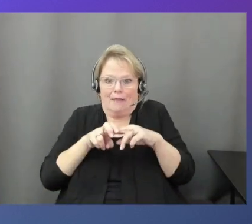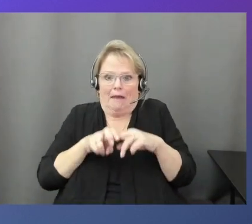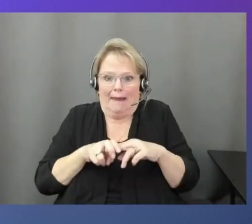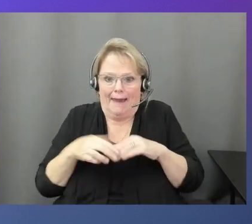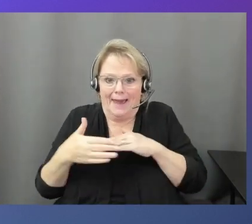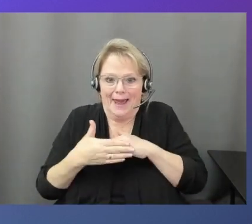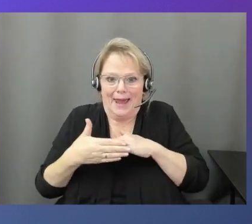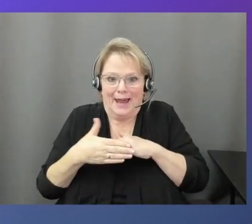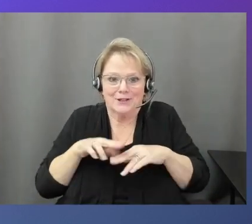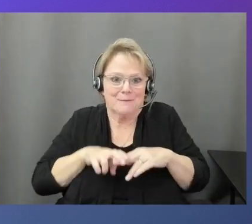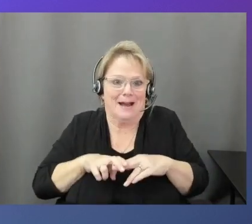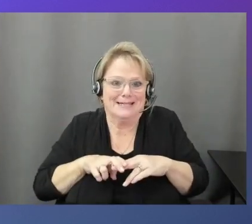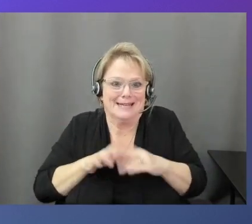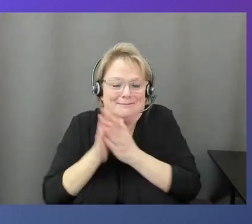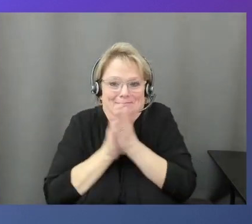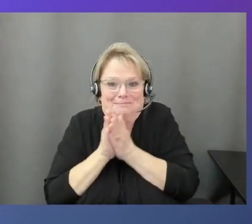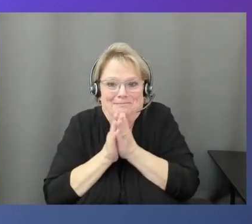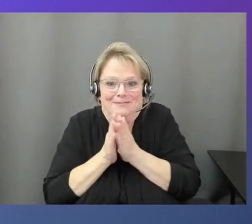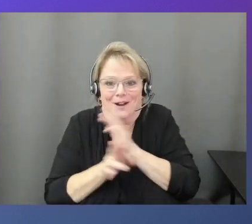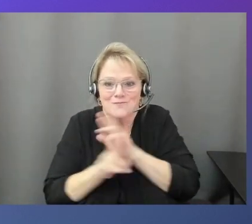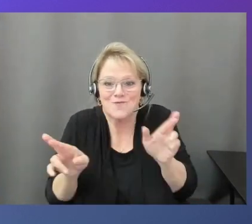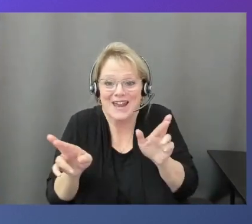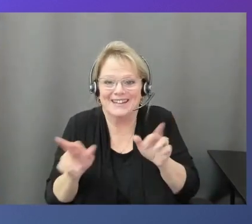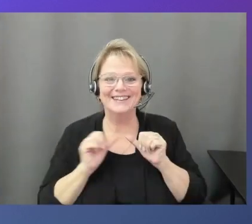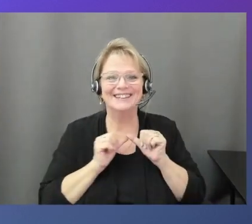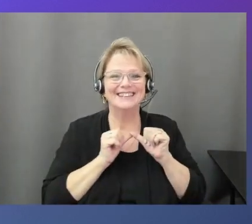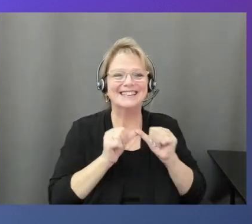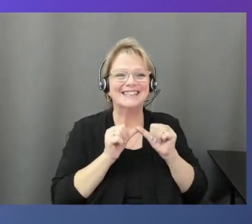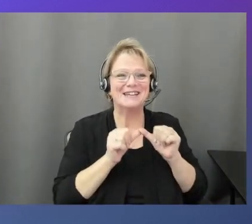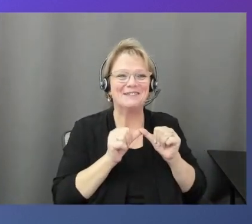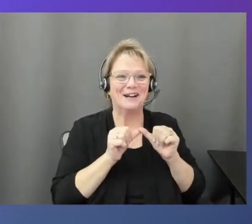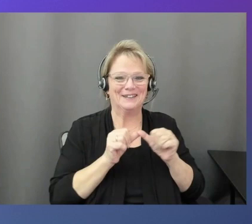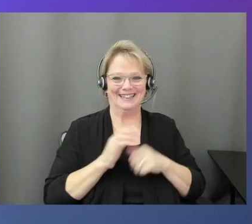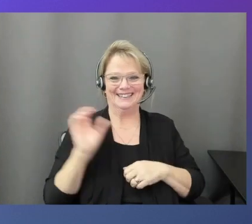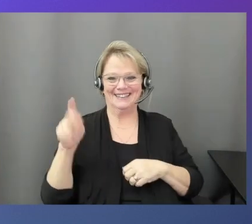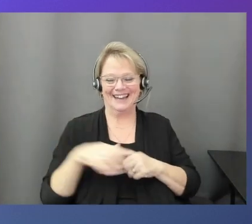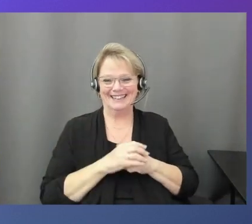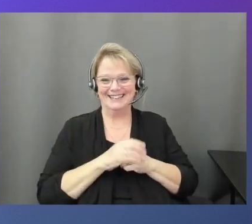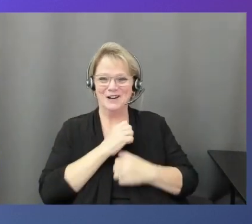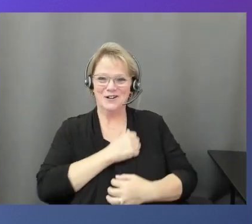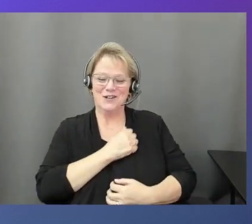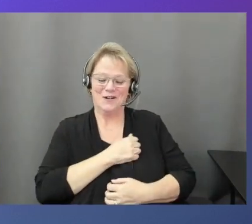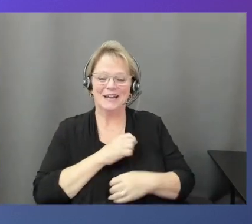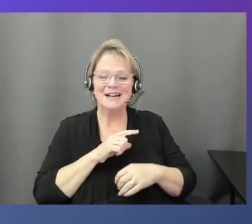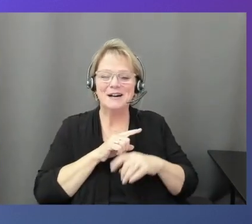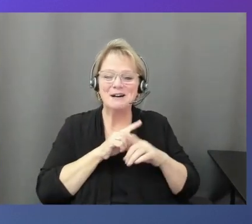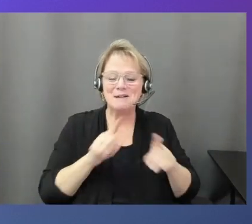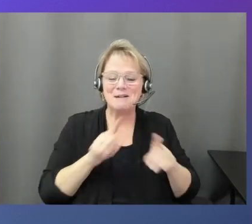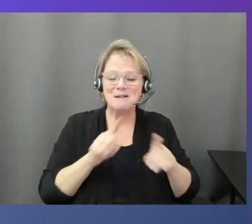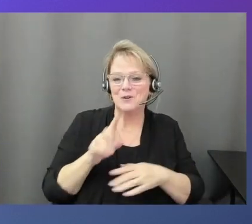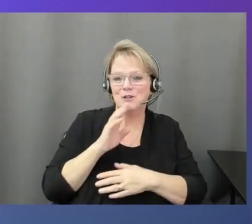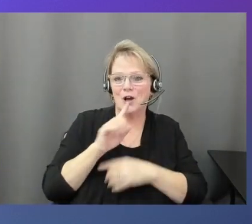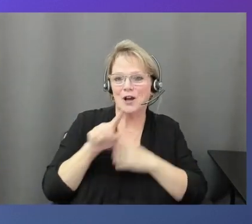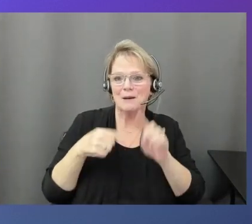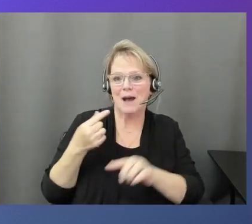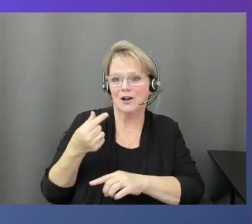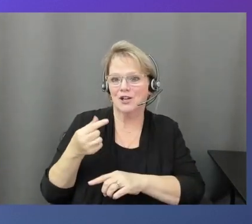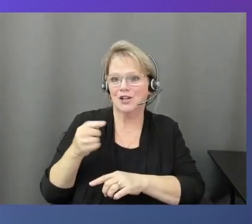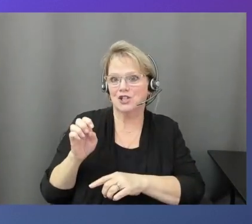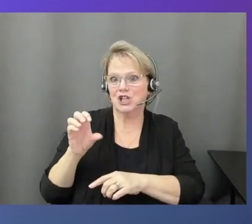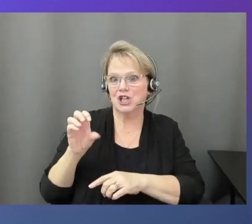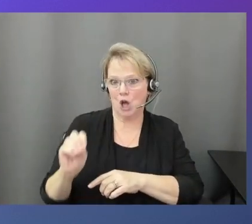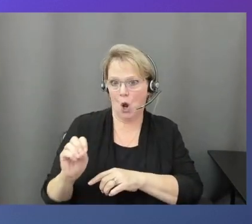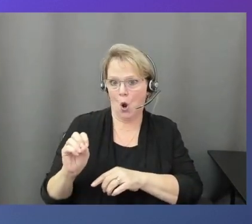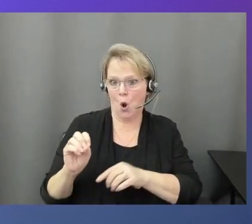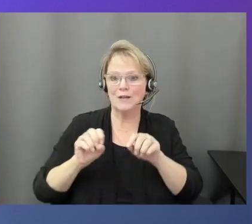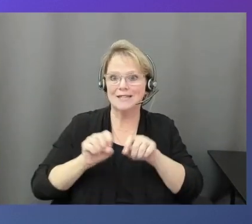boy. Let's just keep going. Let's just keep going. I got to throw it in there. I'm sorry. So, we're talking about geo-distribution and bringing compute over to where people need